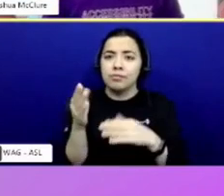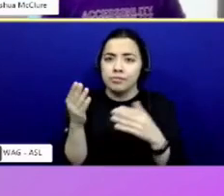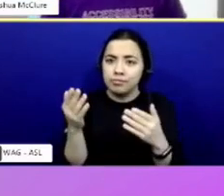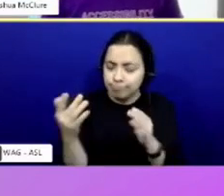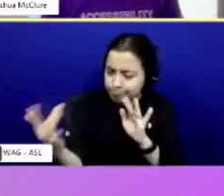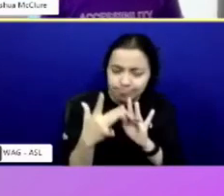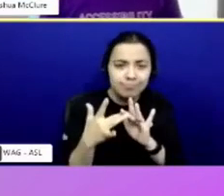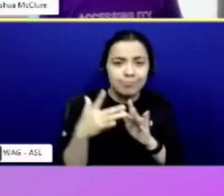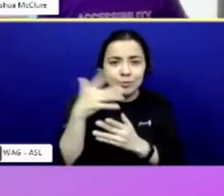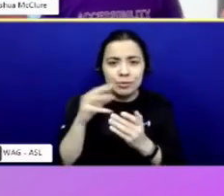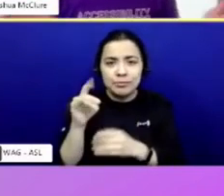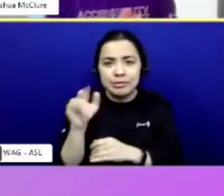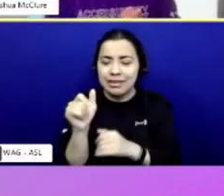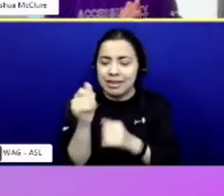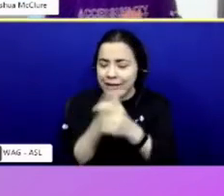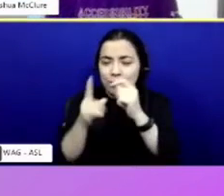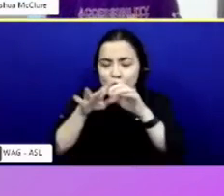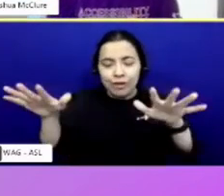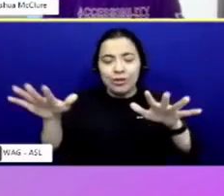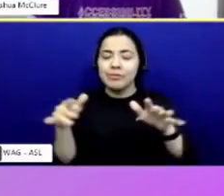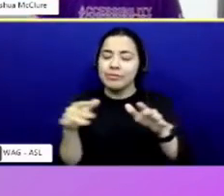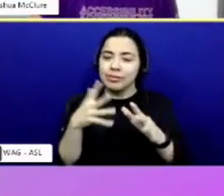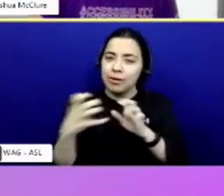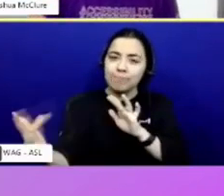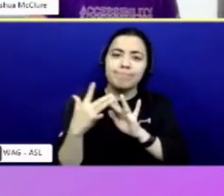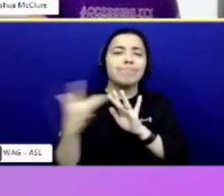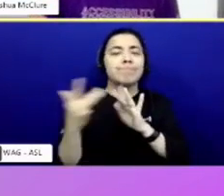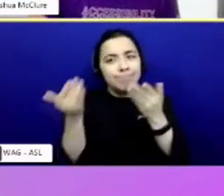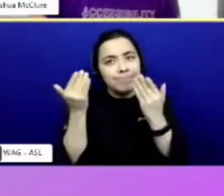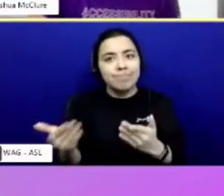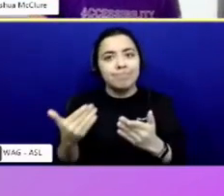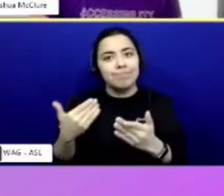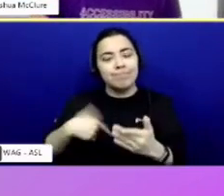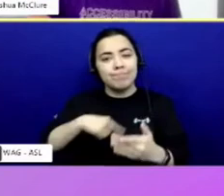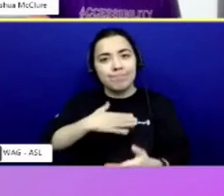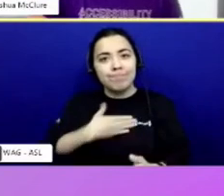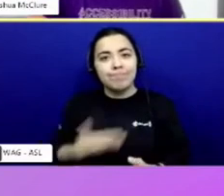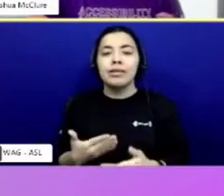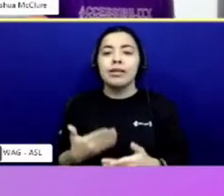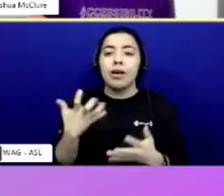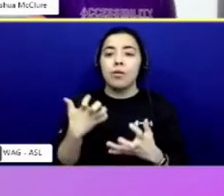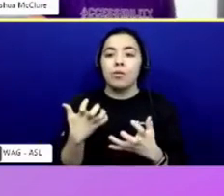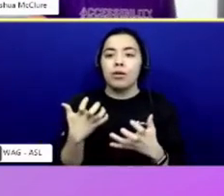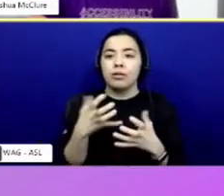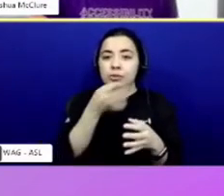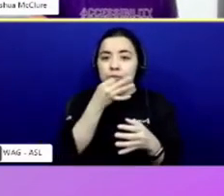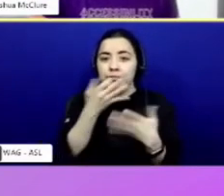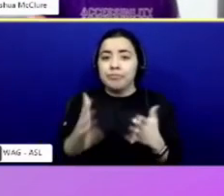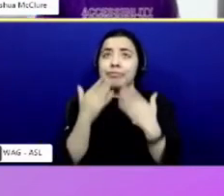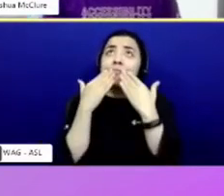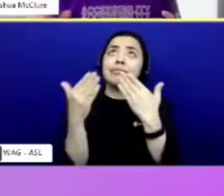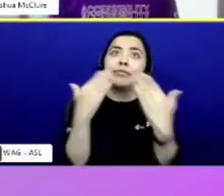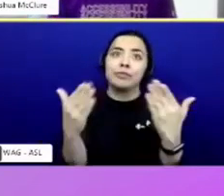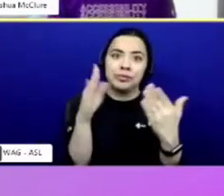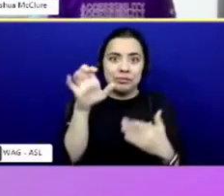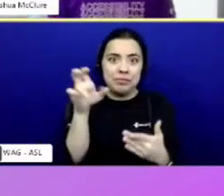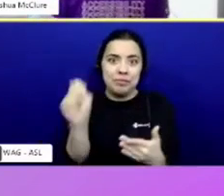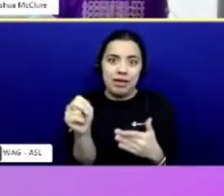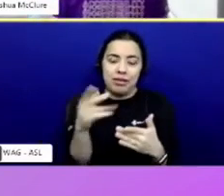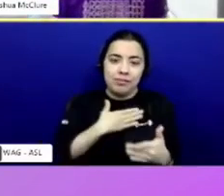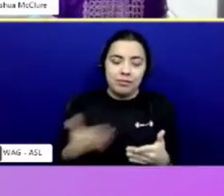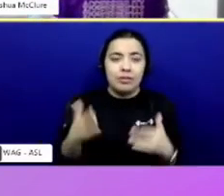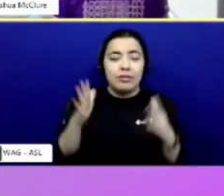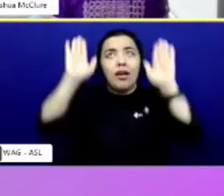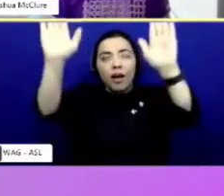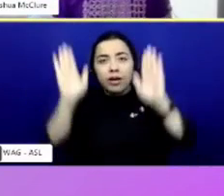on social media everywhere. We'd love to hear. I do want to close with a huge thank you to Ben for sharing this